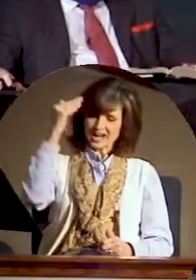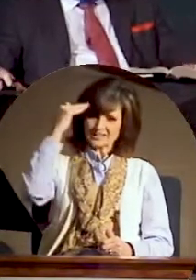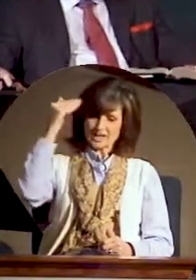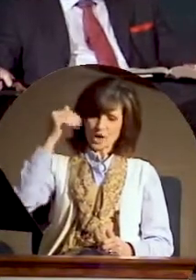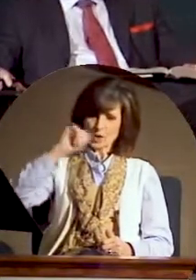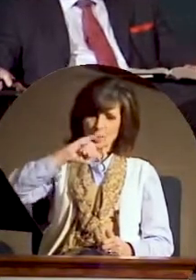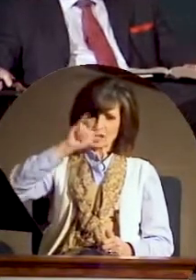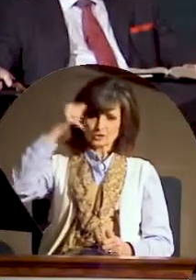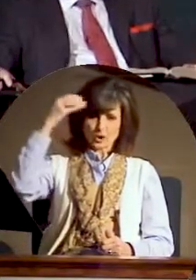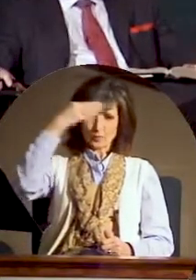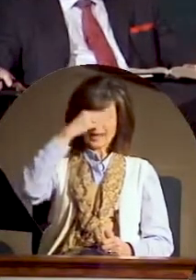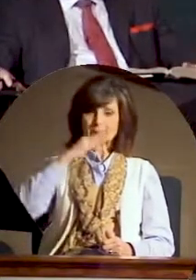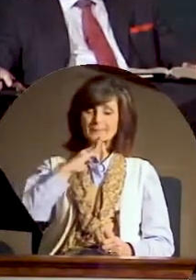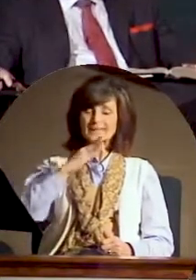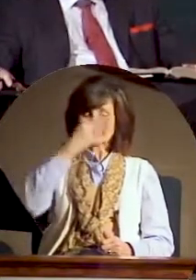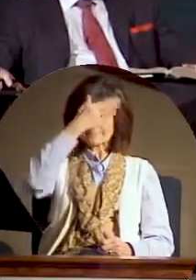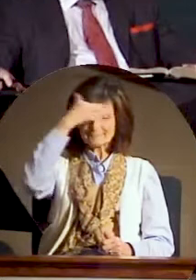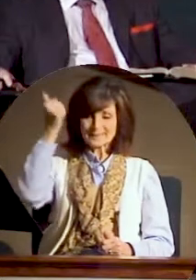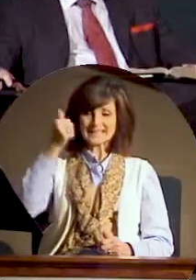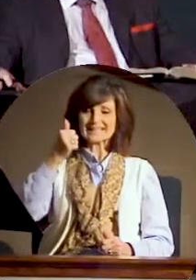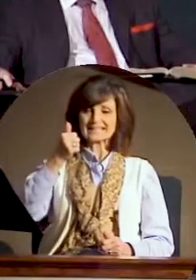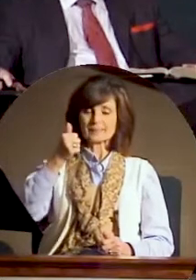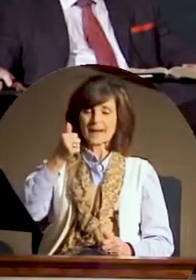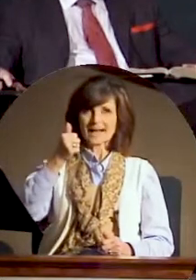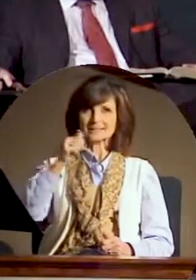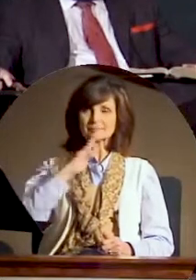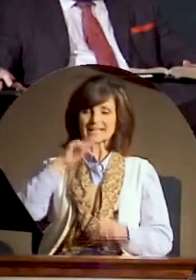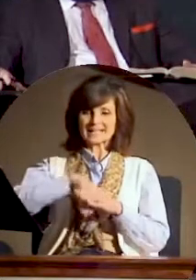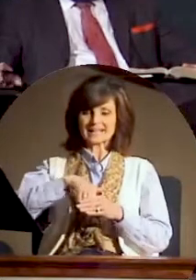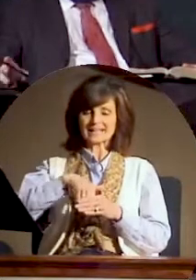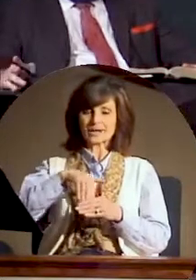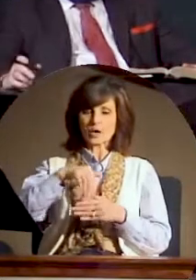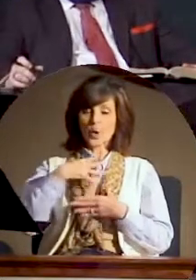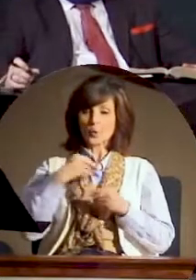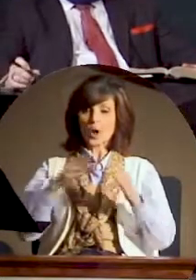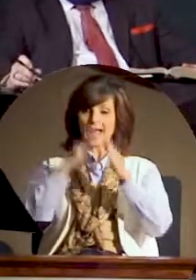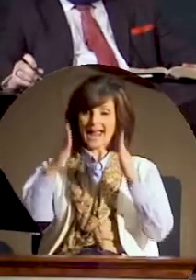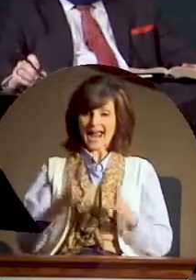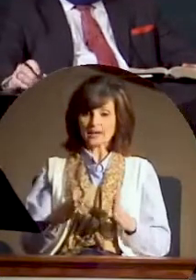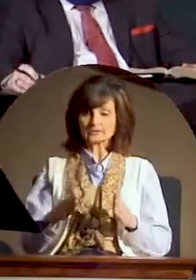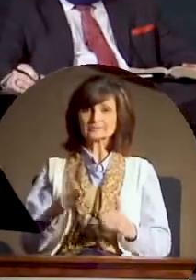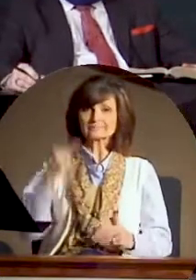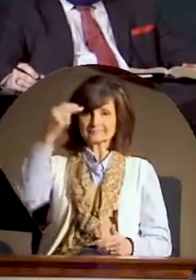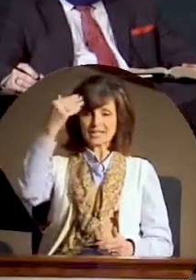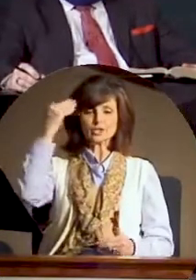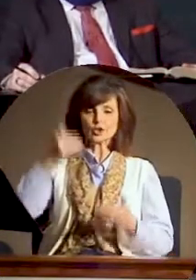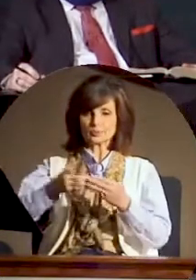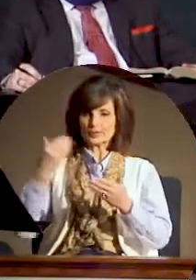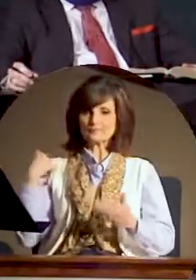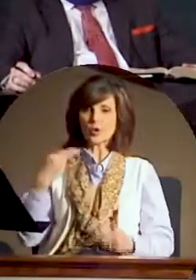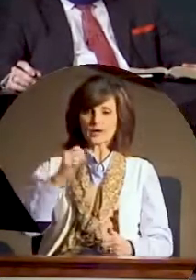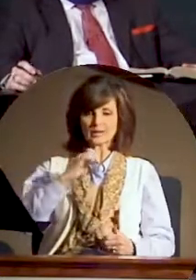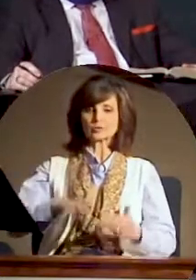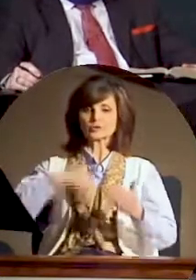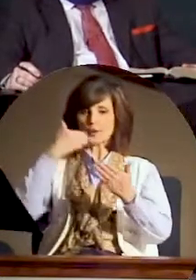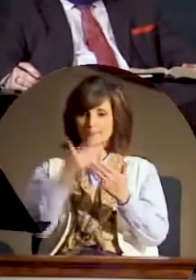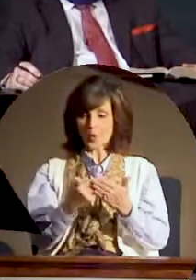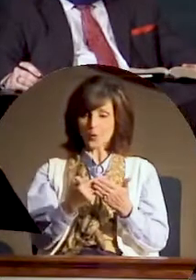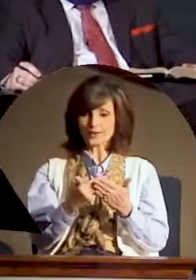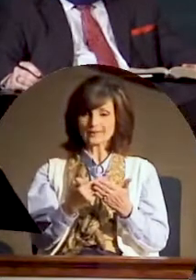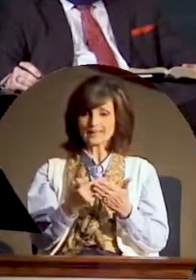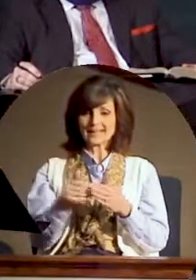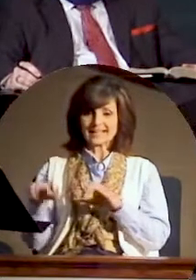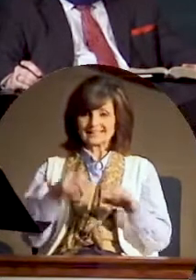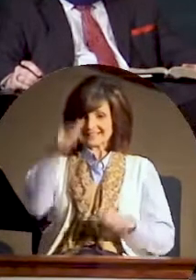Biden was going to get in the White House before Joe Biden was born? God knew that. Did God know that Tim Gammons was going to be